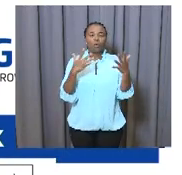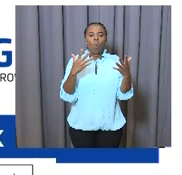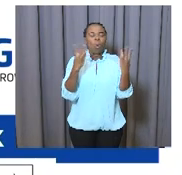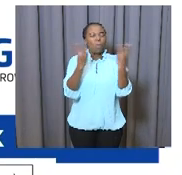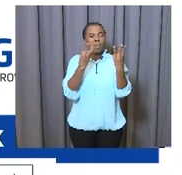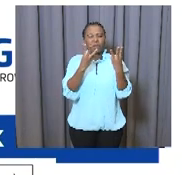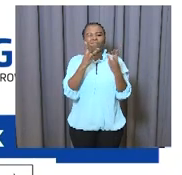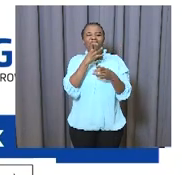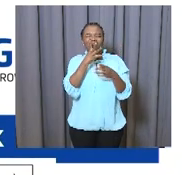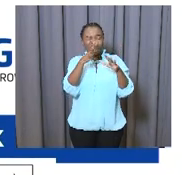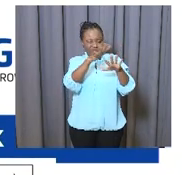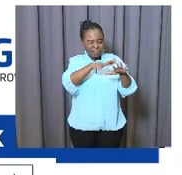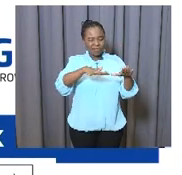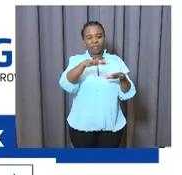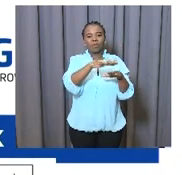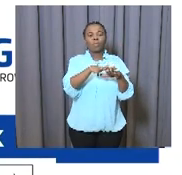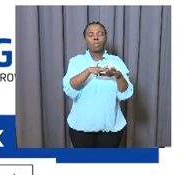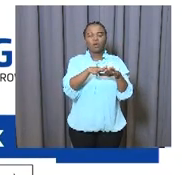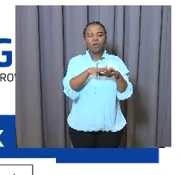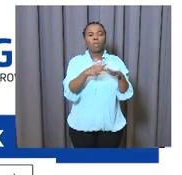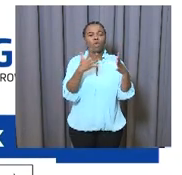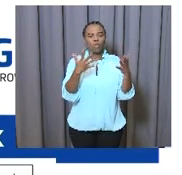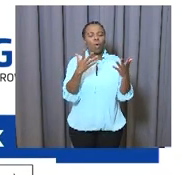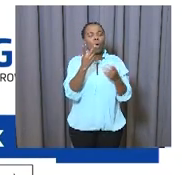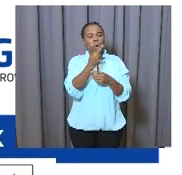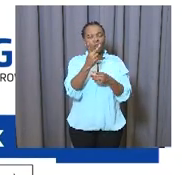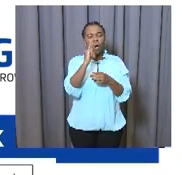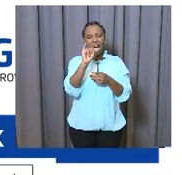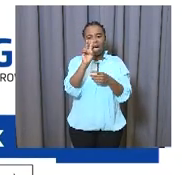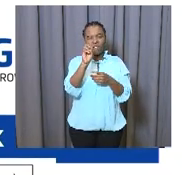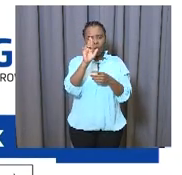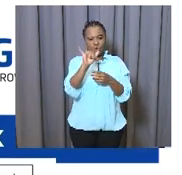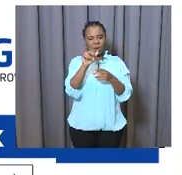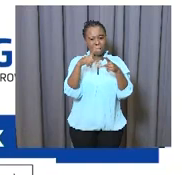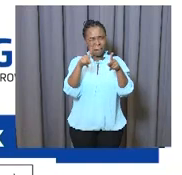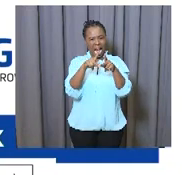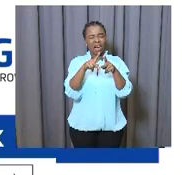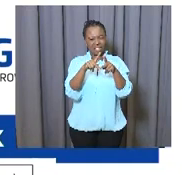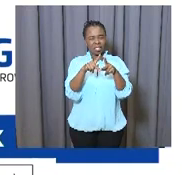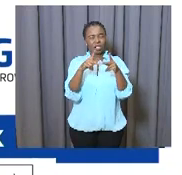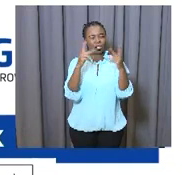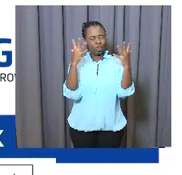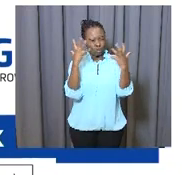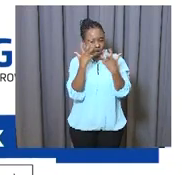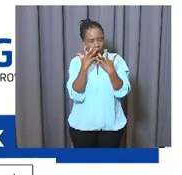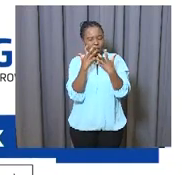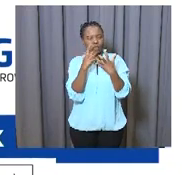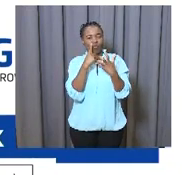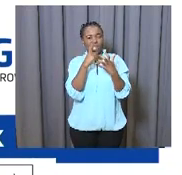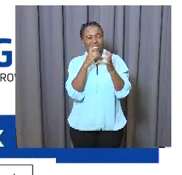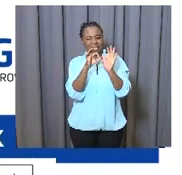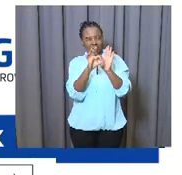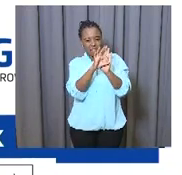decongestion of people there. So you will also see Ivory Park is much darker, and when the map